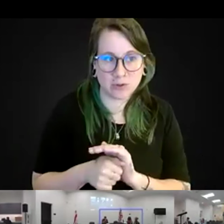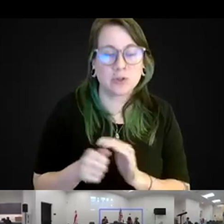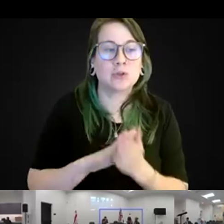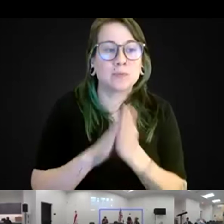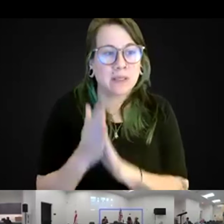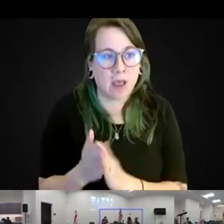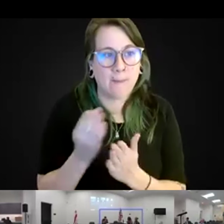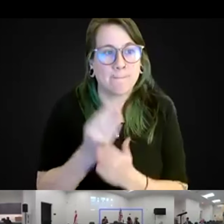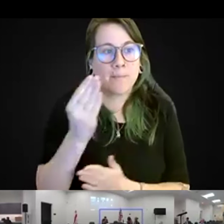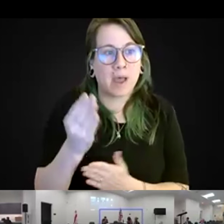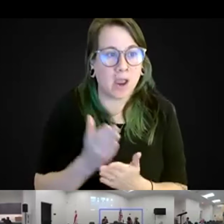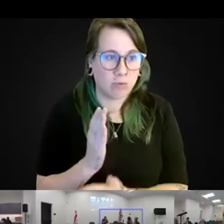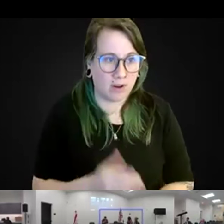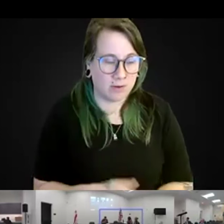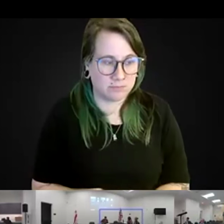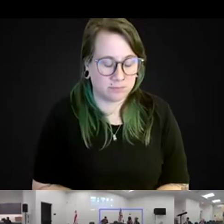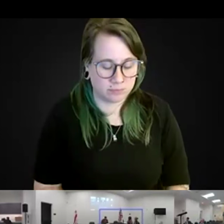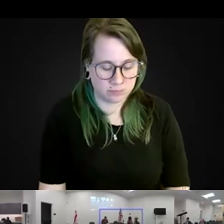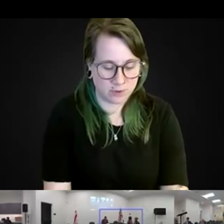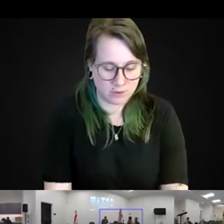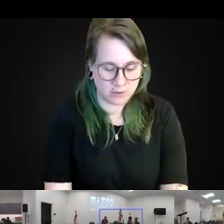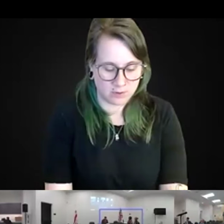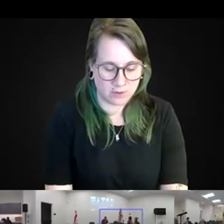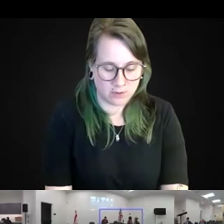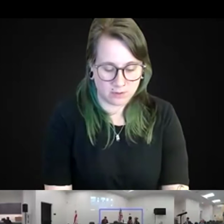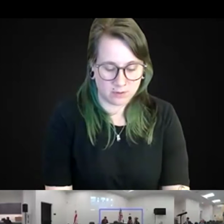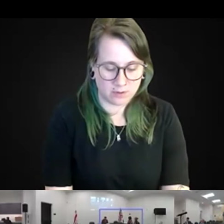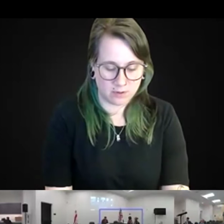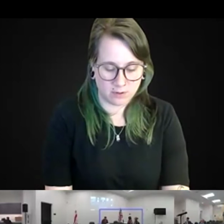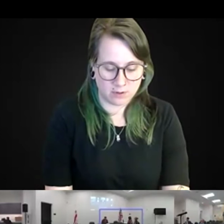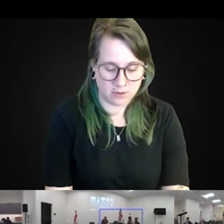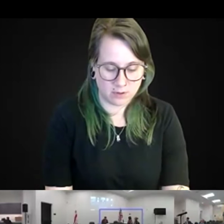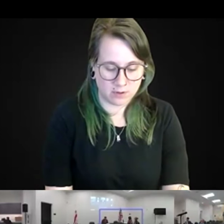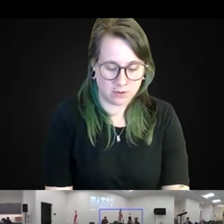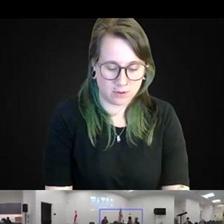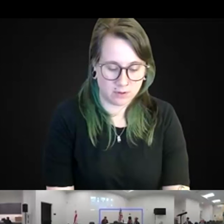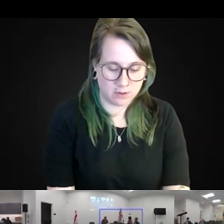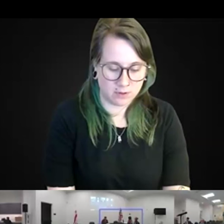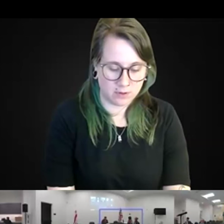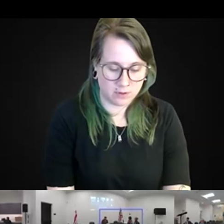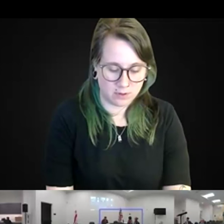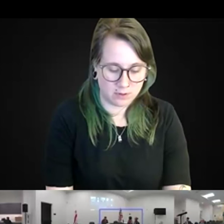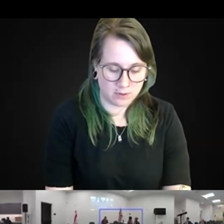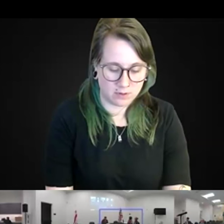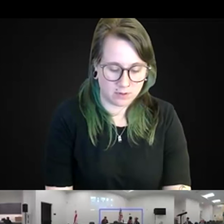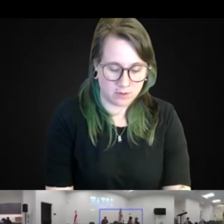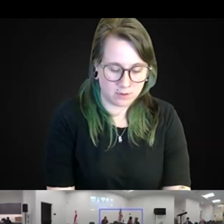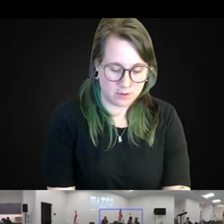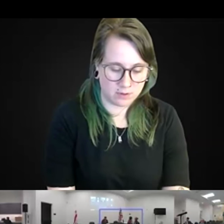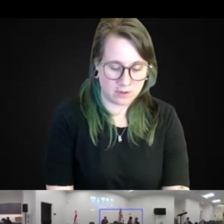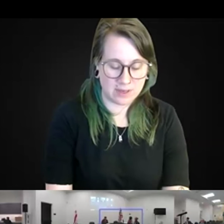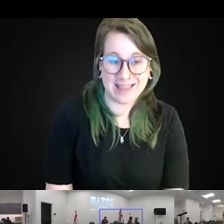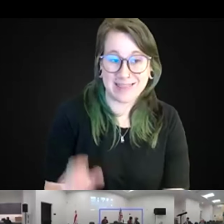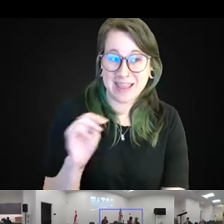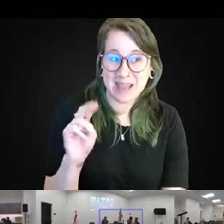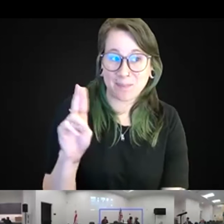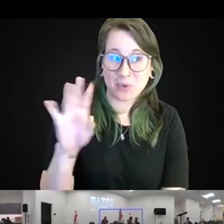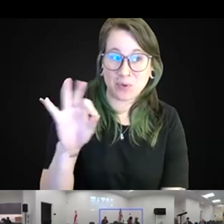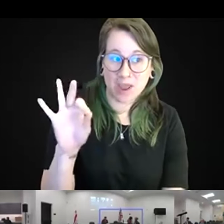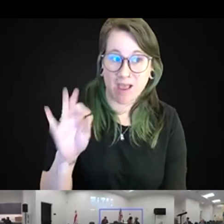right. And the MU9 is allowing it to be 6 stories.